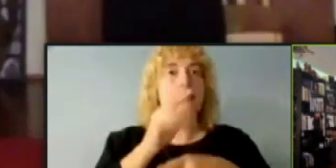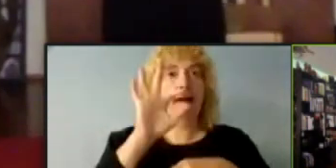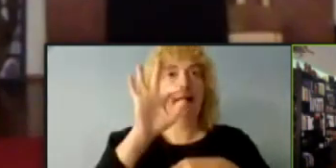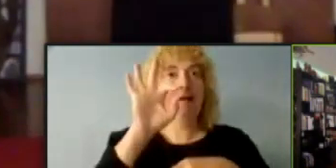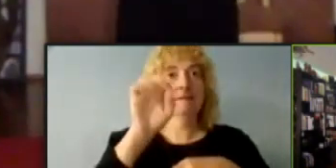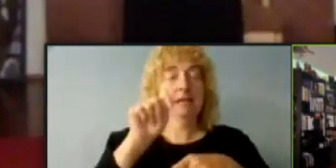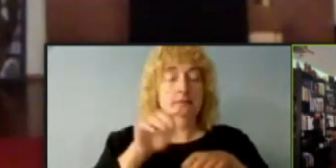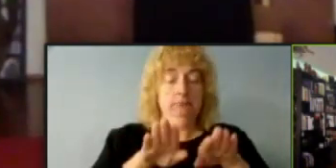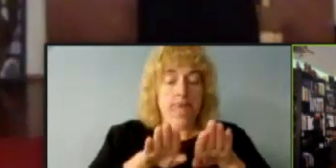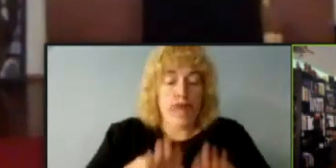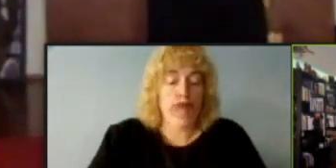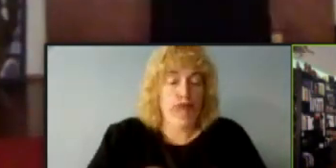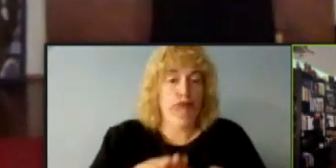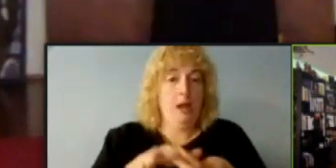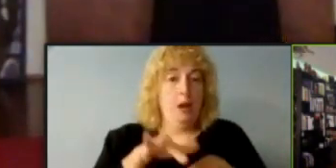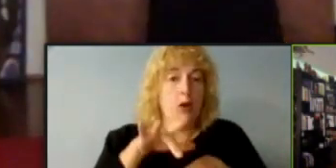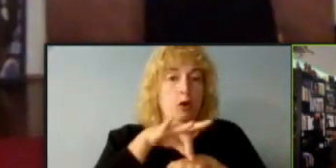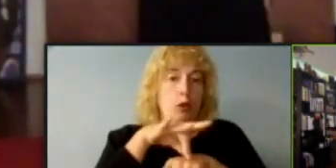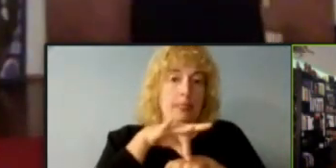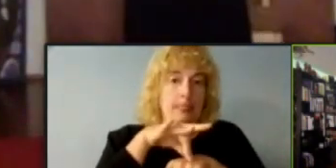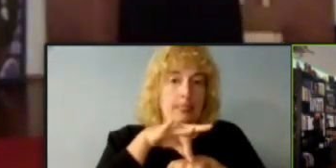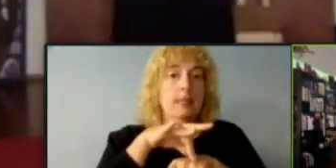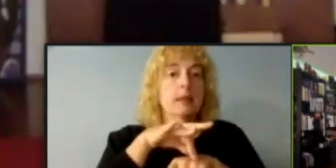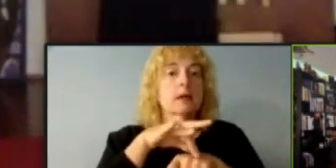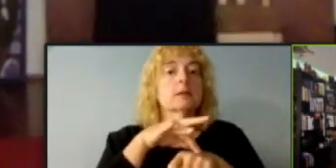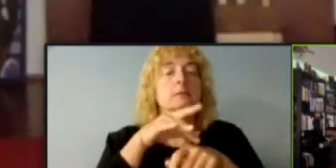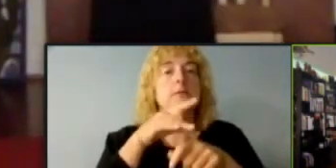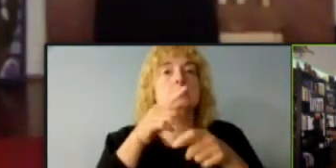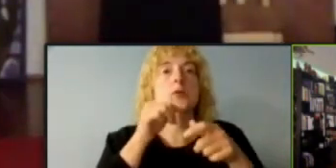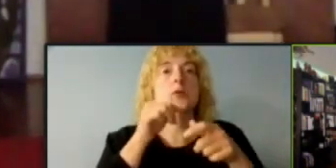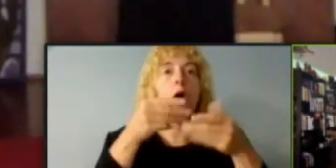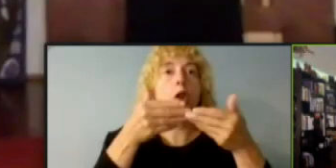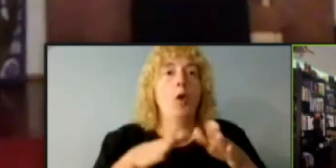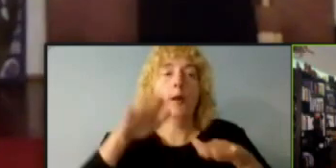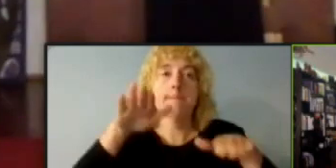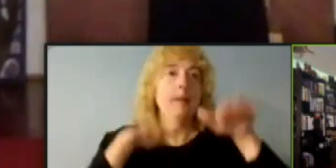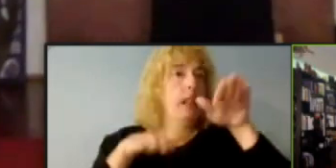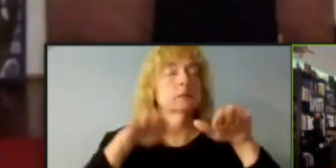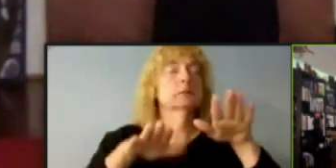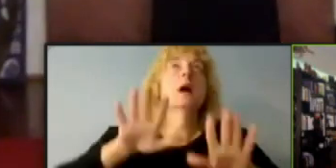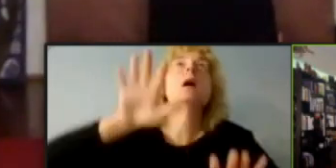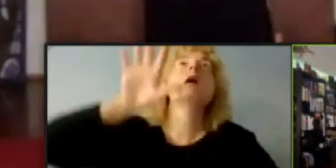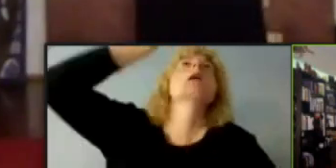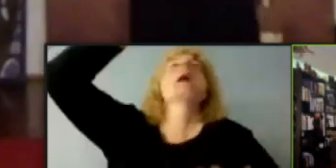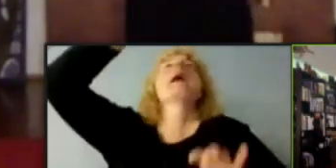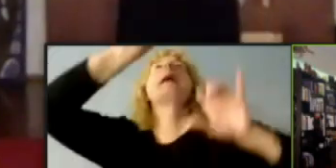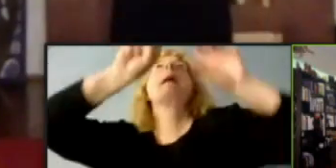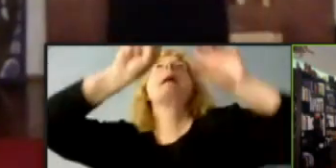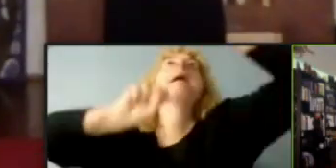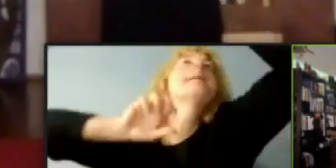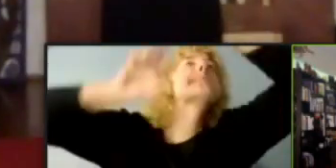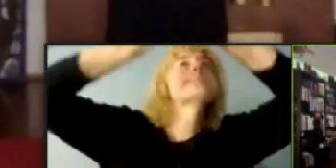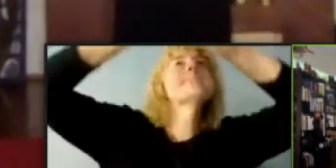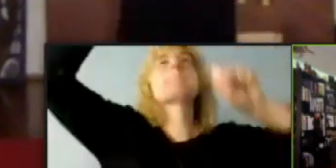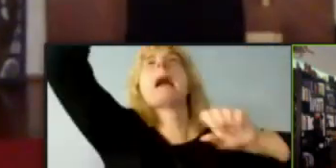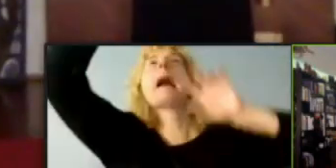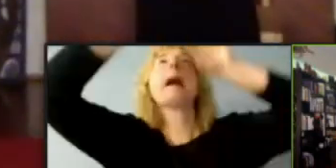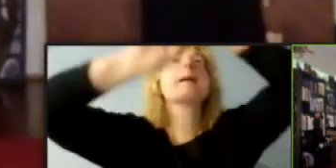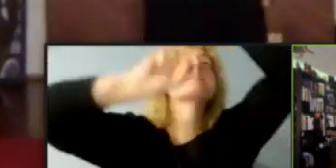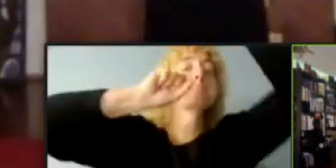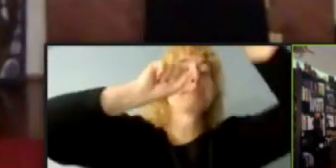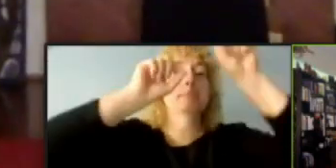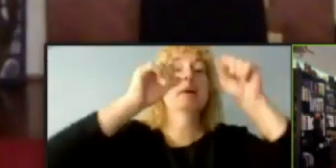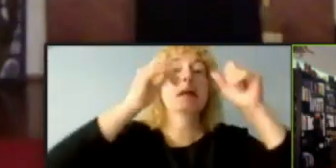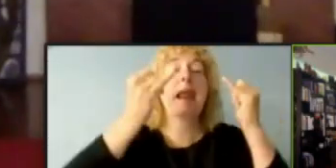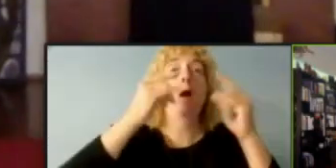earth. Try not to lose your balance, but if you do, just get it back. All right, so reaching. Now we're at the